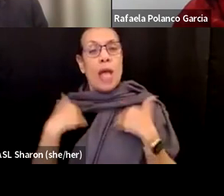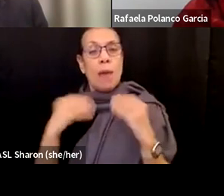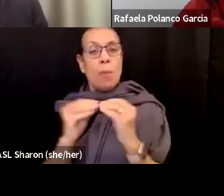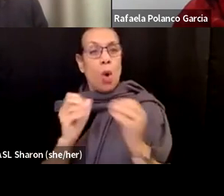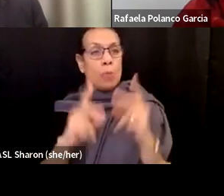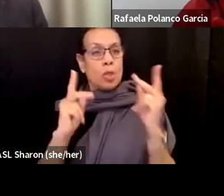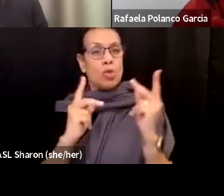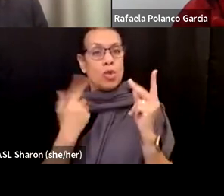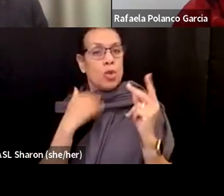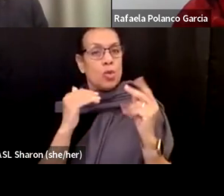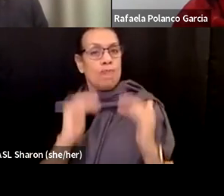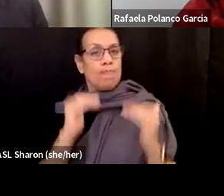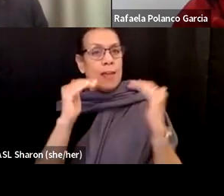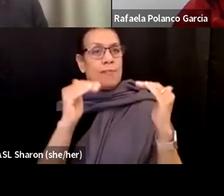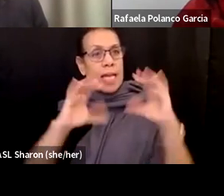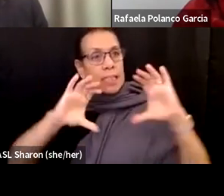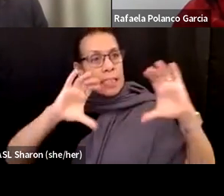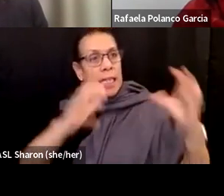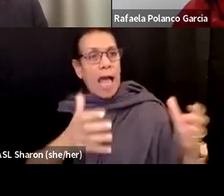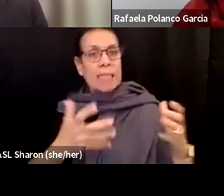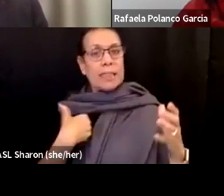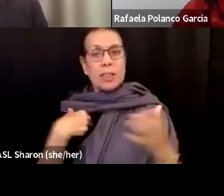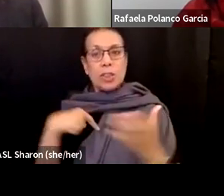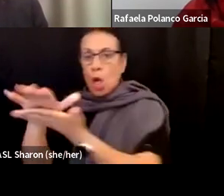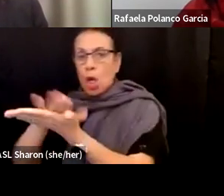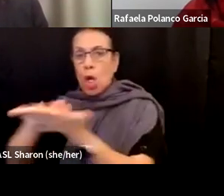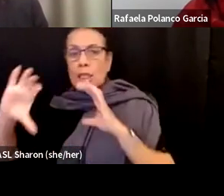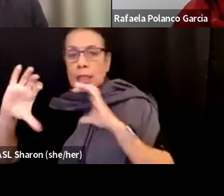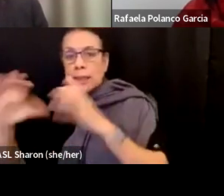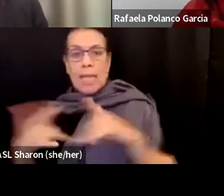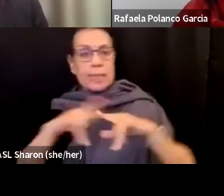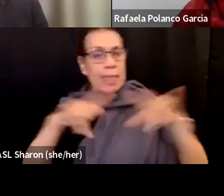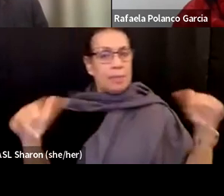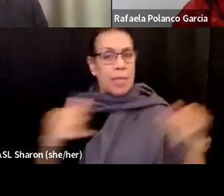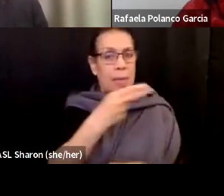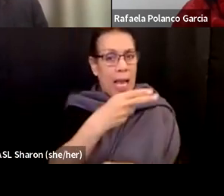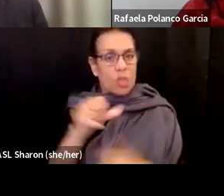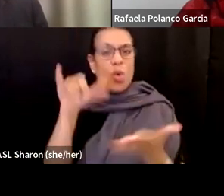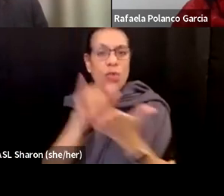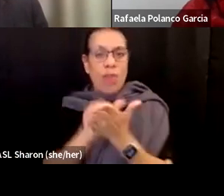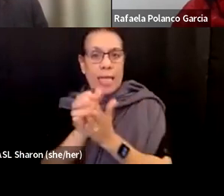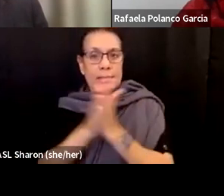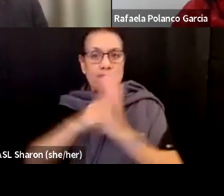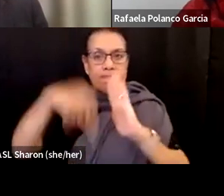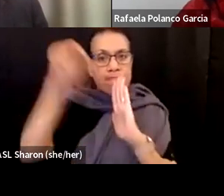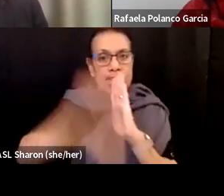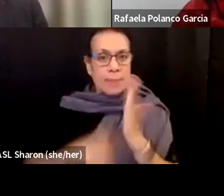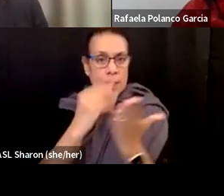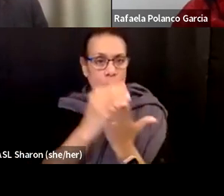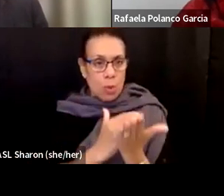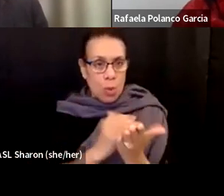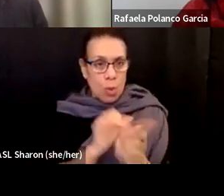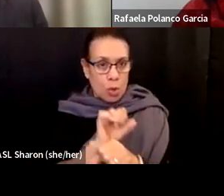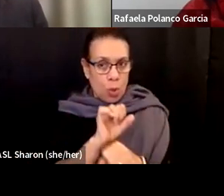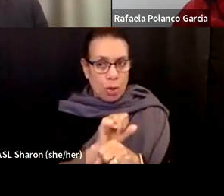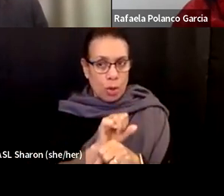take advanced coursework and that's where you get the rigor that would be you know at